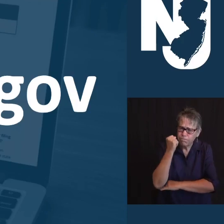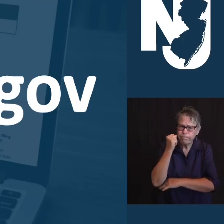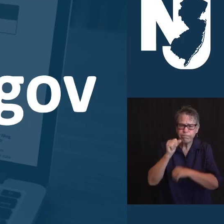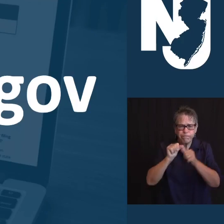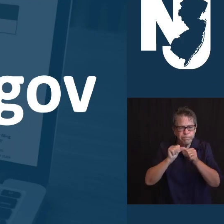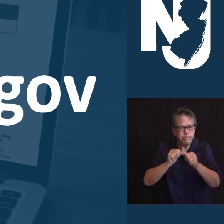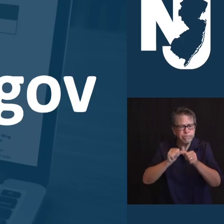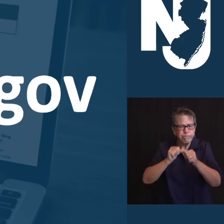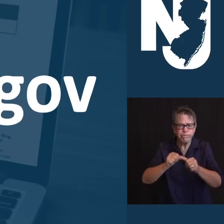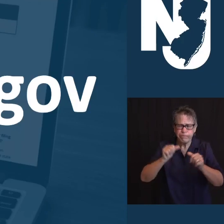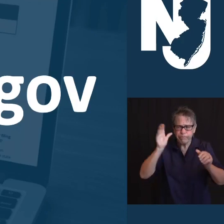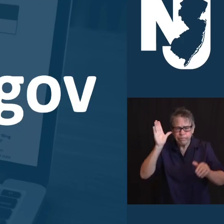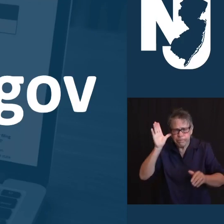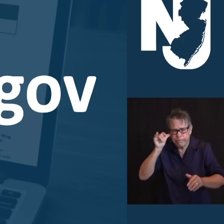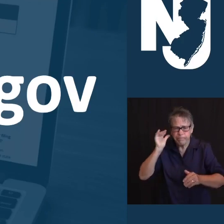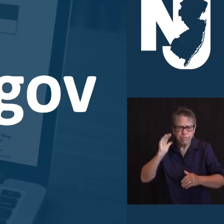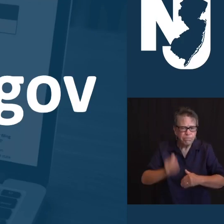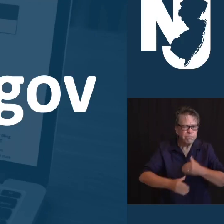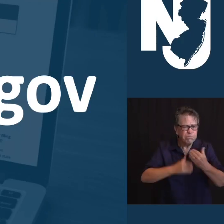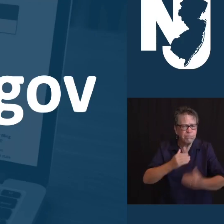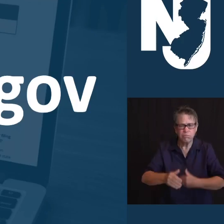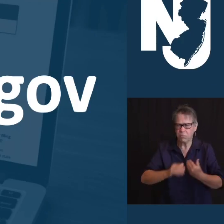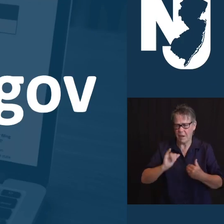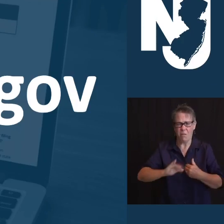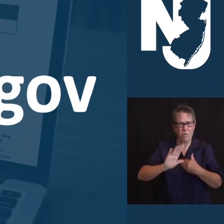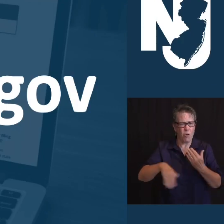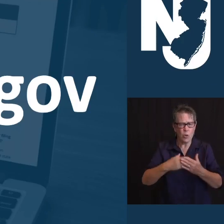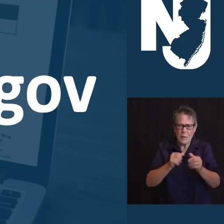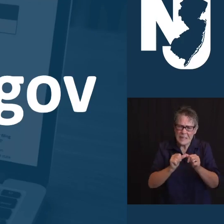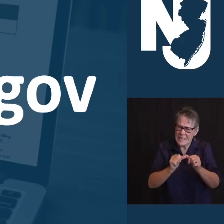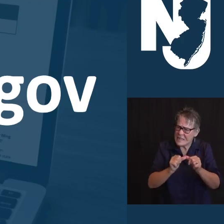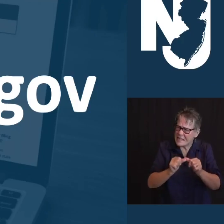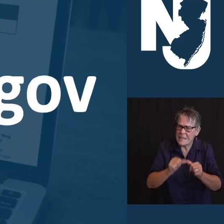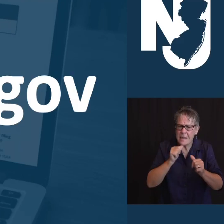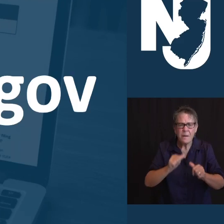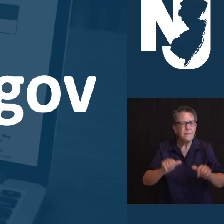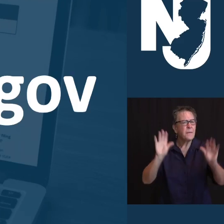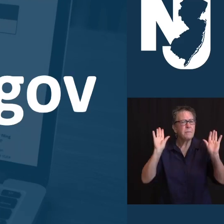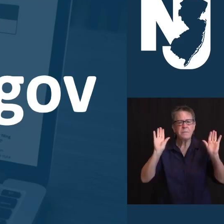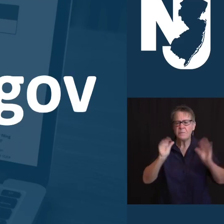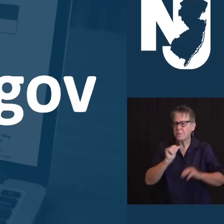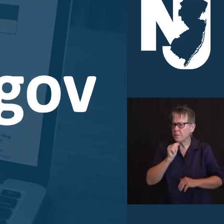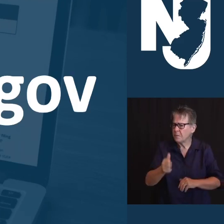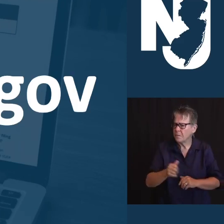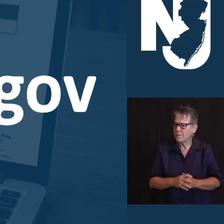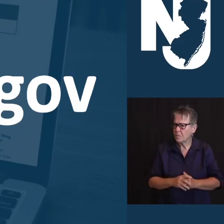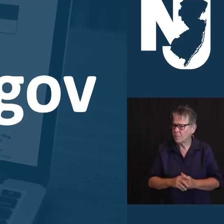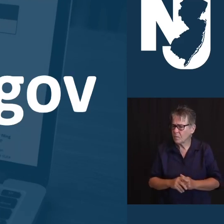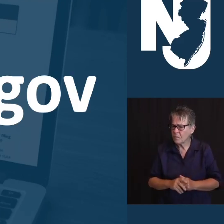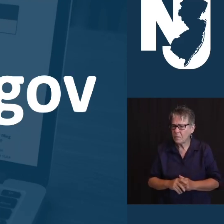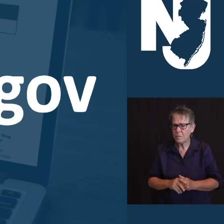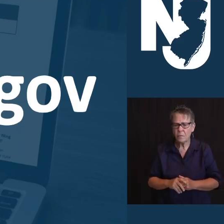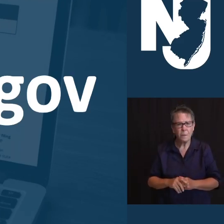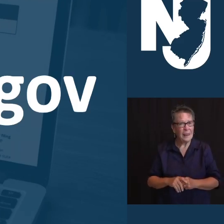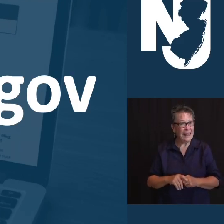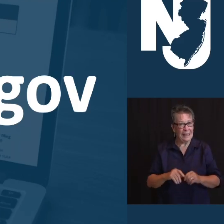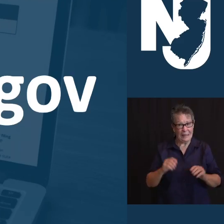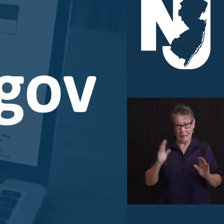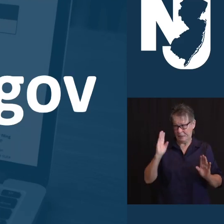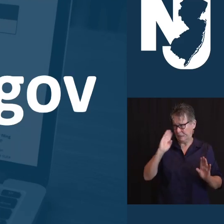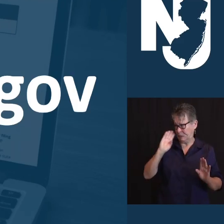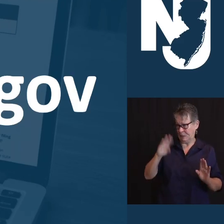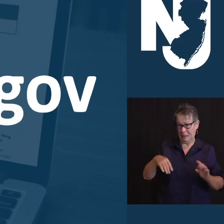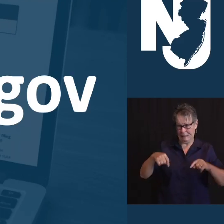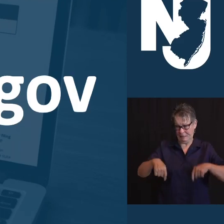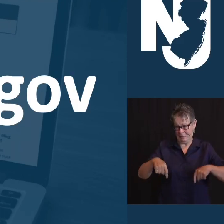fact, we will. We have another weekend upon us. It will be hot. It will be beautiful, whether you're at the shore or at one of our